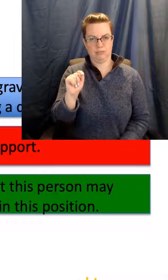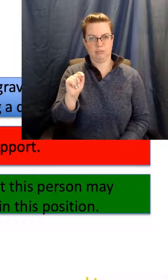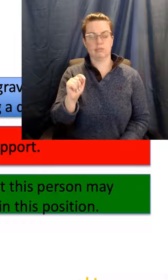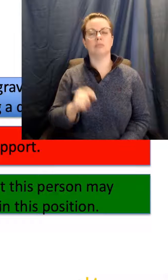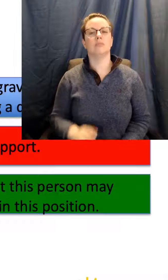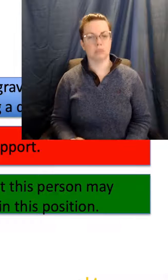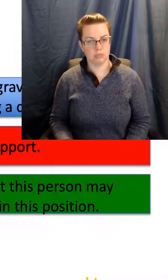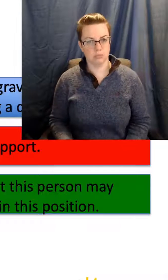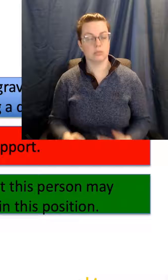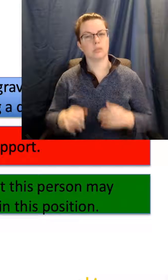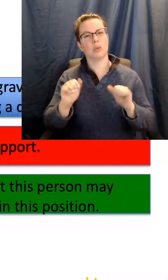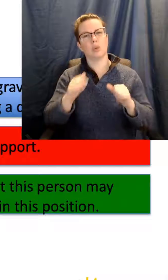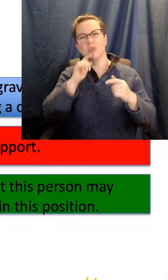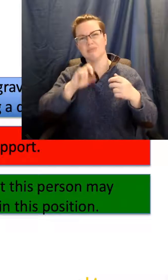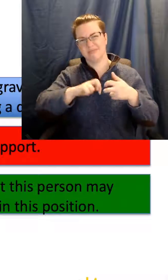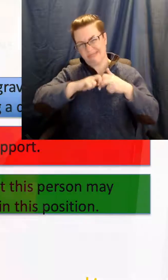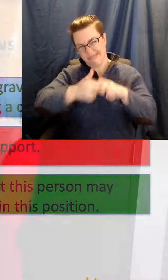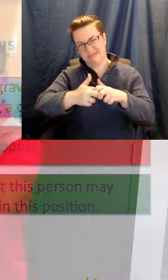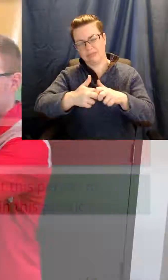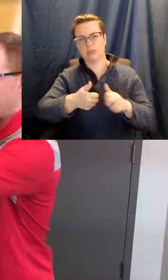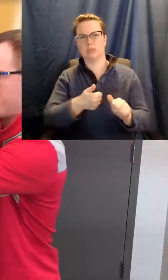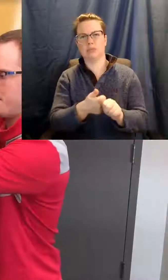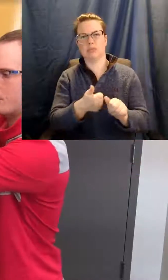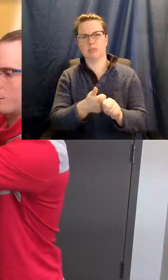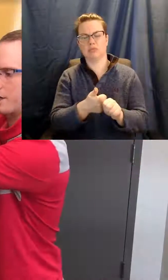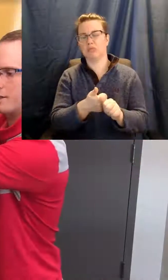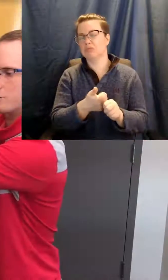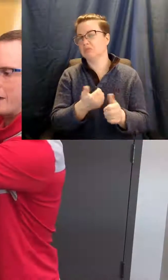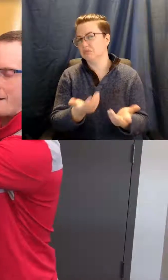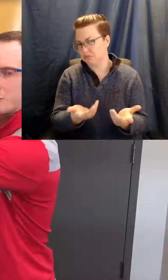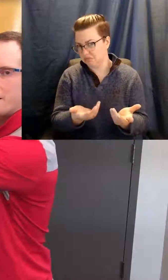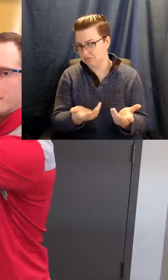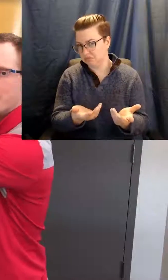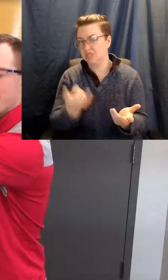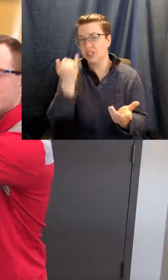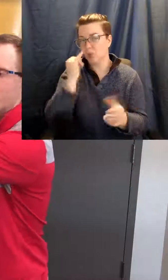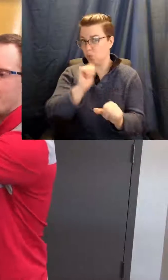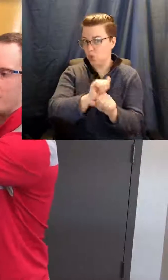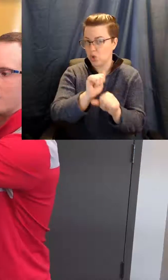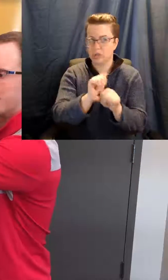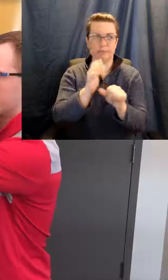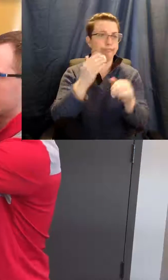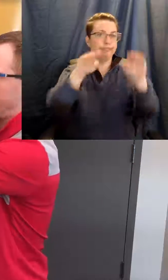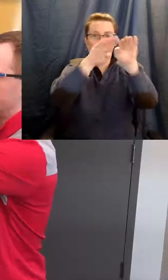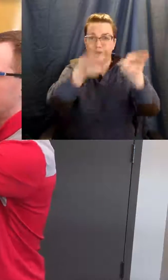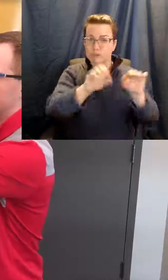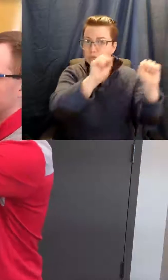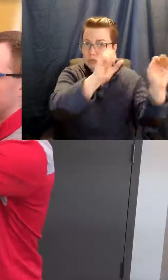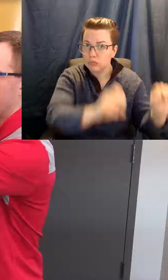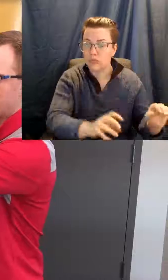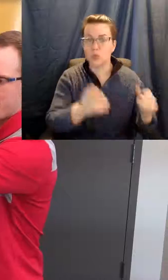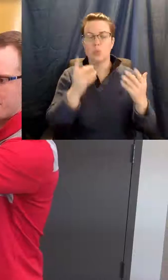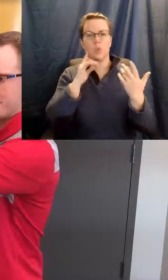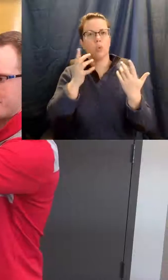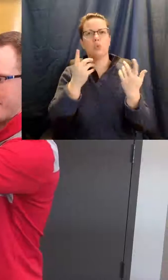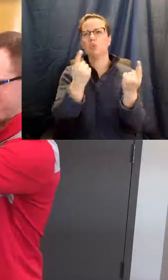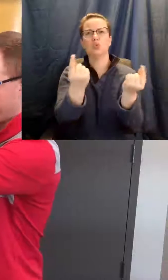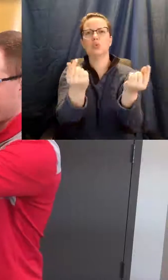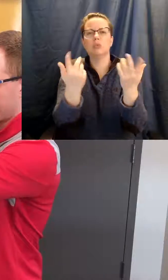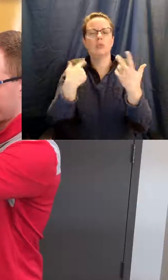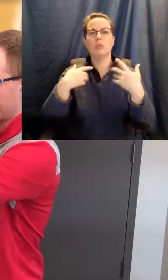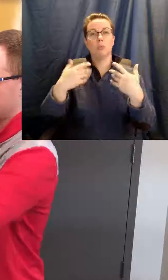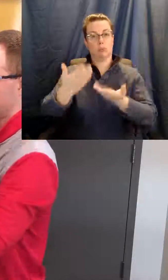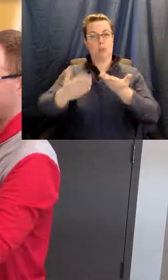shelves, maybe he's doing window washing, or maybe you're working at your laptop like this all day long because your laptop is on the far side of the